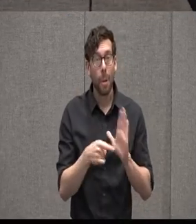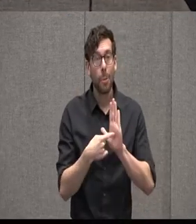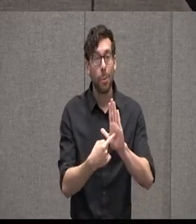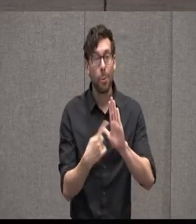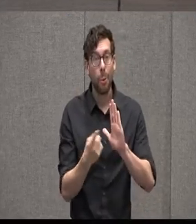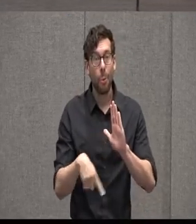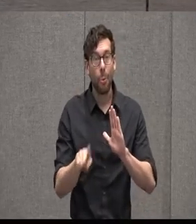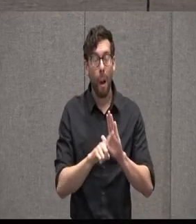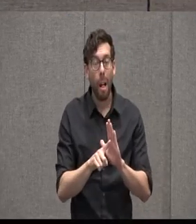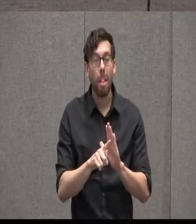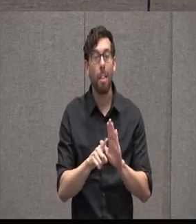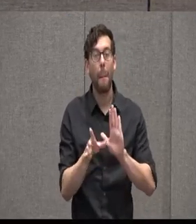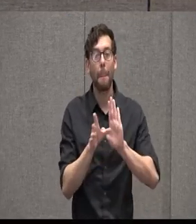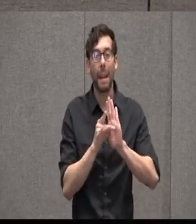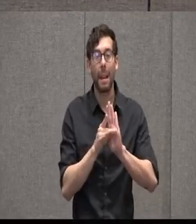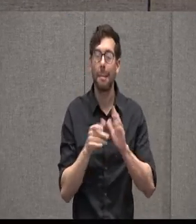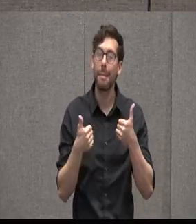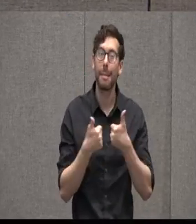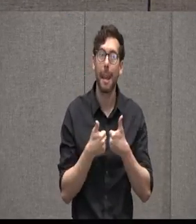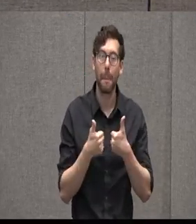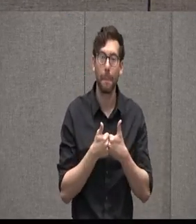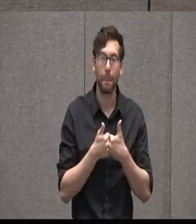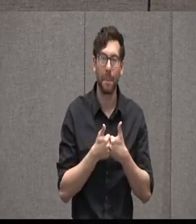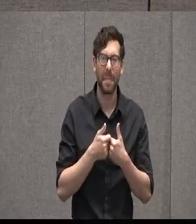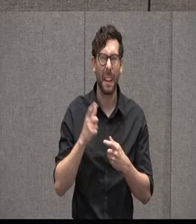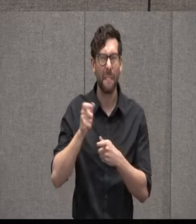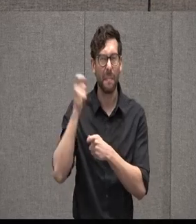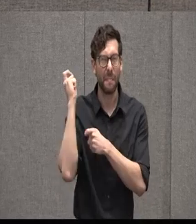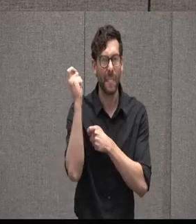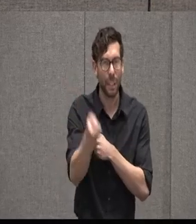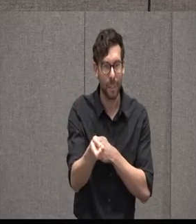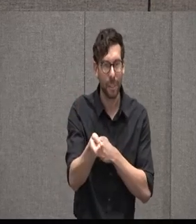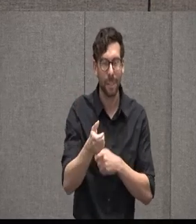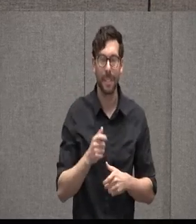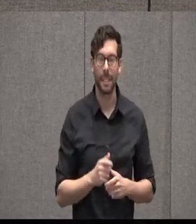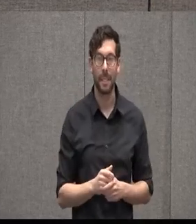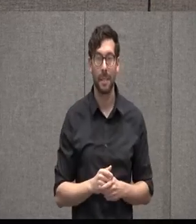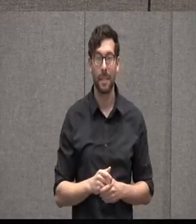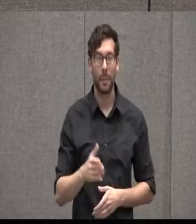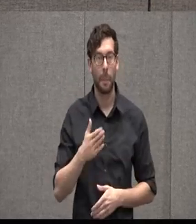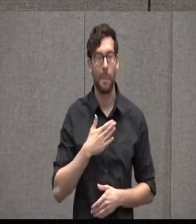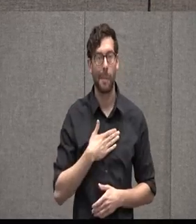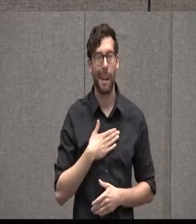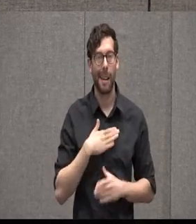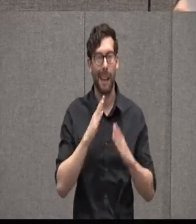a fishing game. So I collected some things around my house.